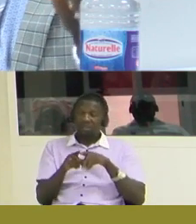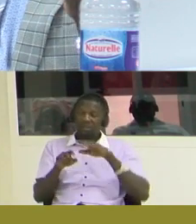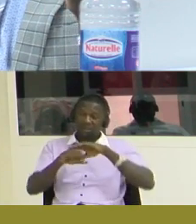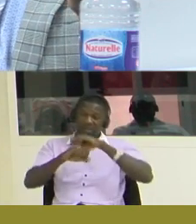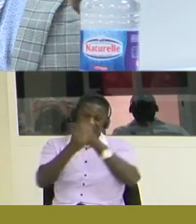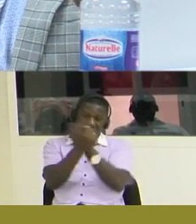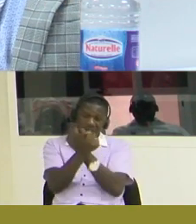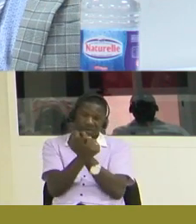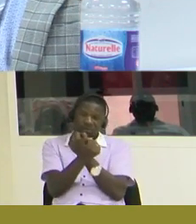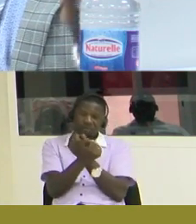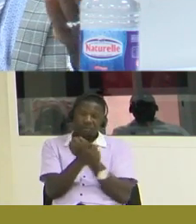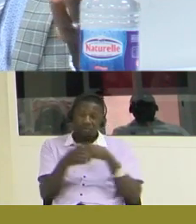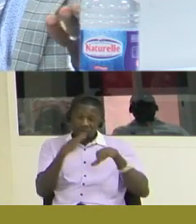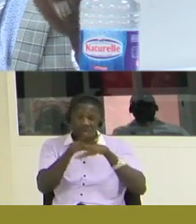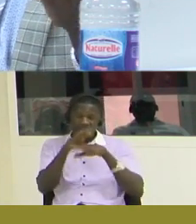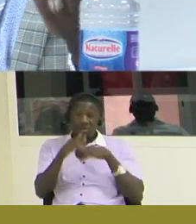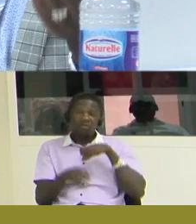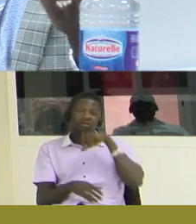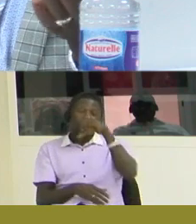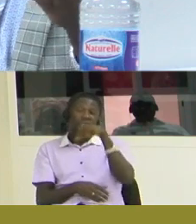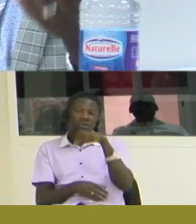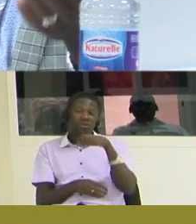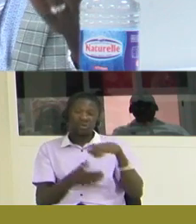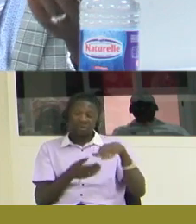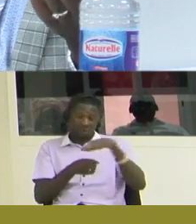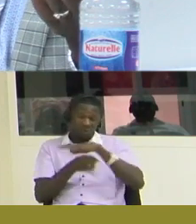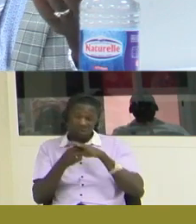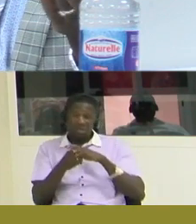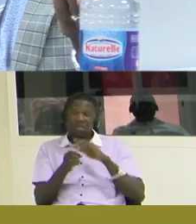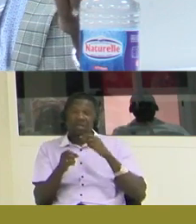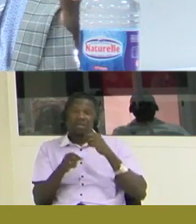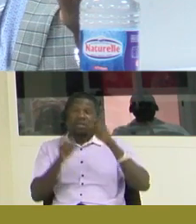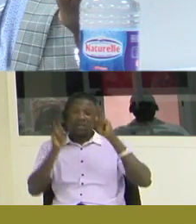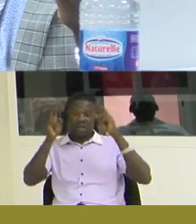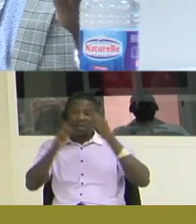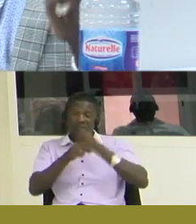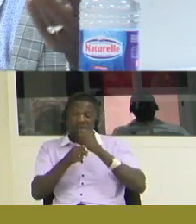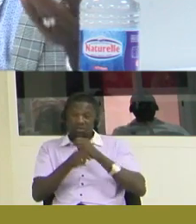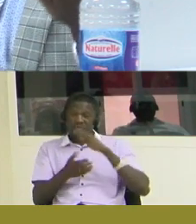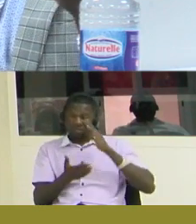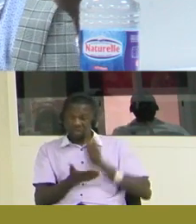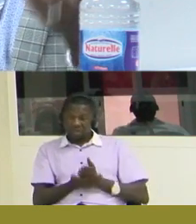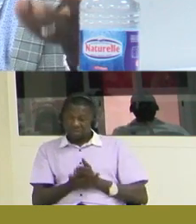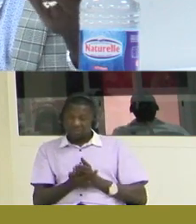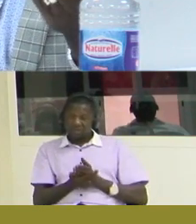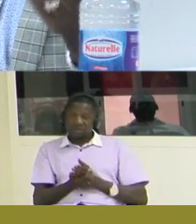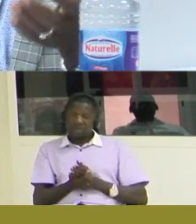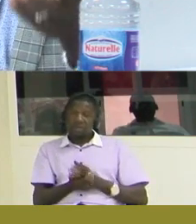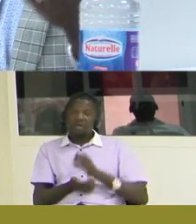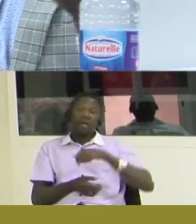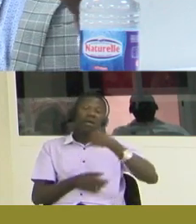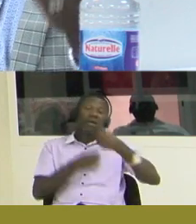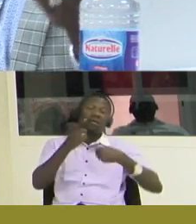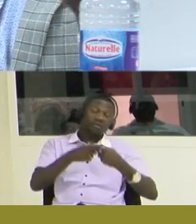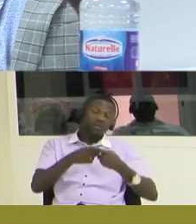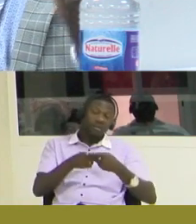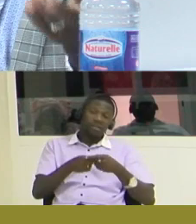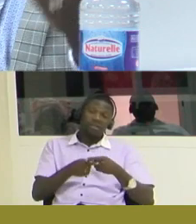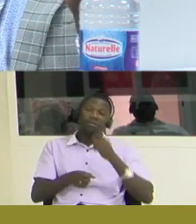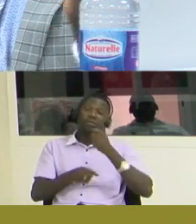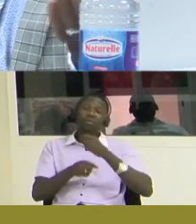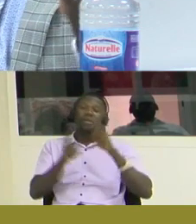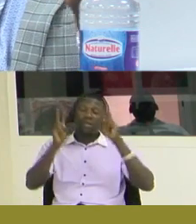false conclusions that the enemy made you believe but yes sir and thereafter he made false